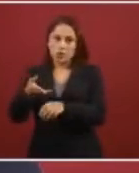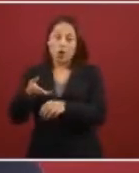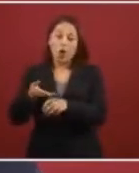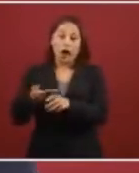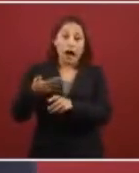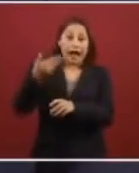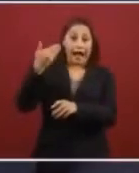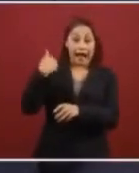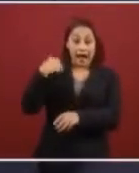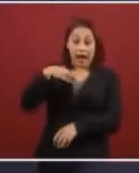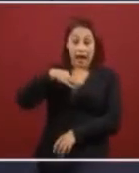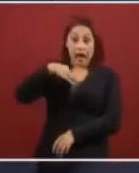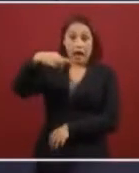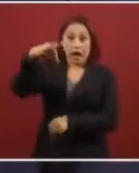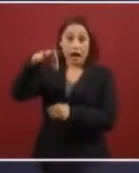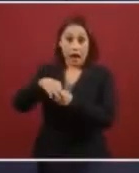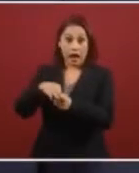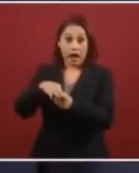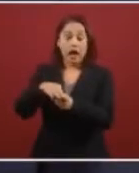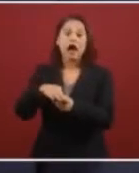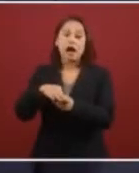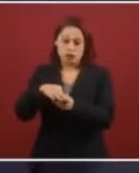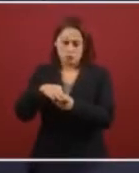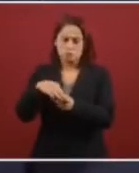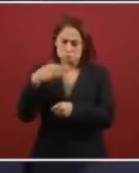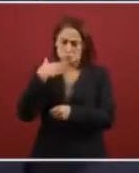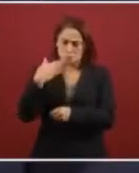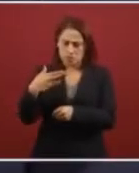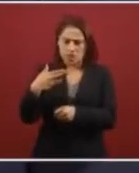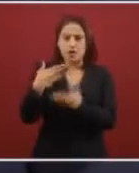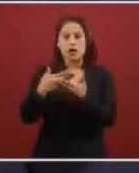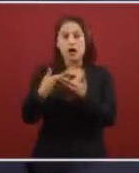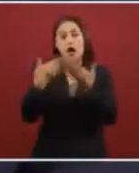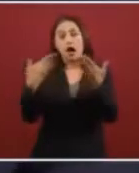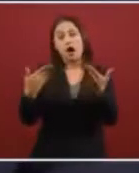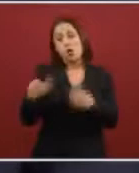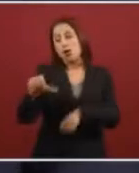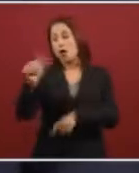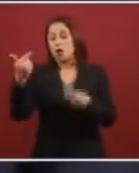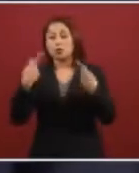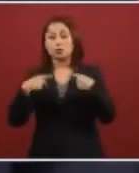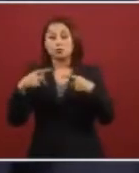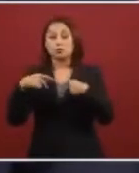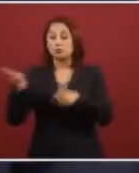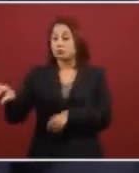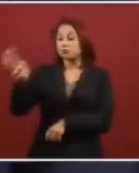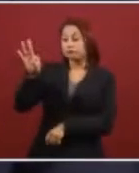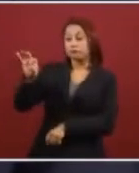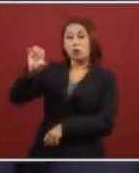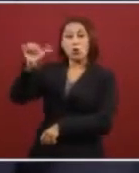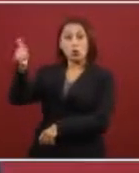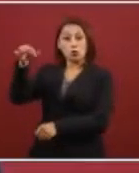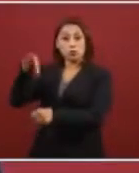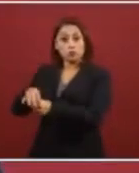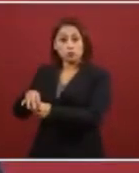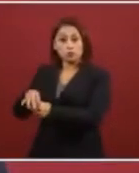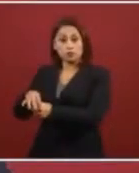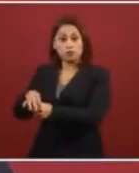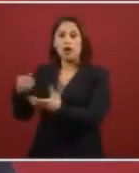ahí están more, within those no votaron por nosotros are those that did not vote no for votaron. Us and those that did not vote at all